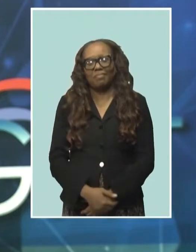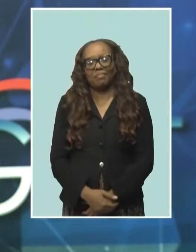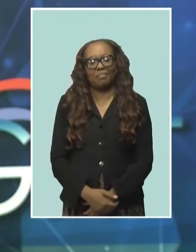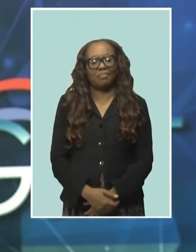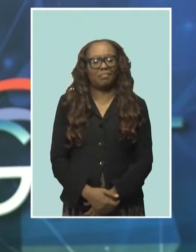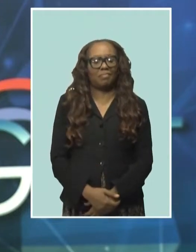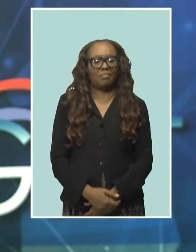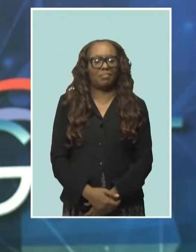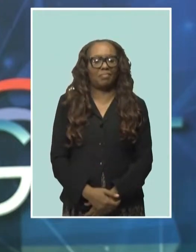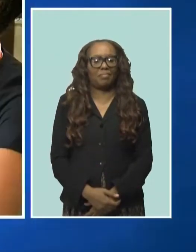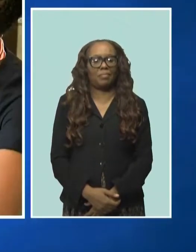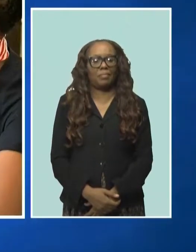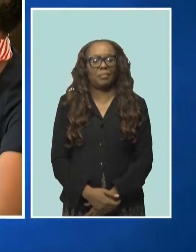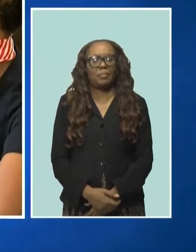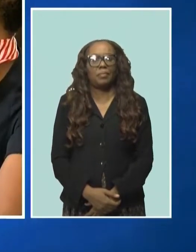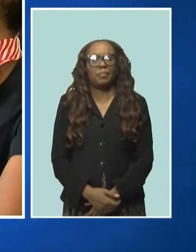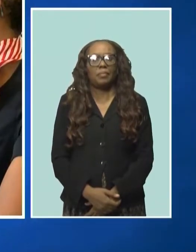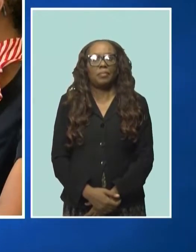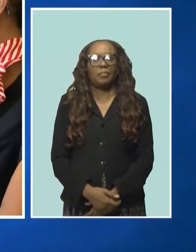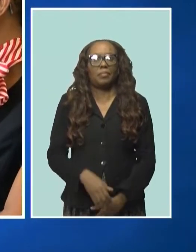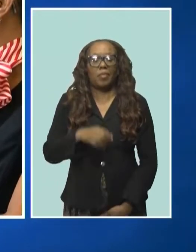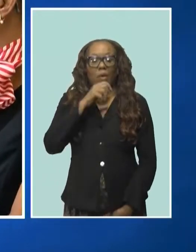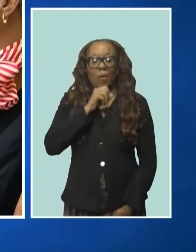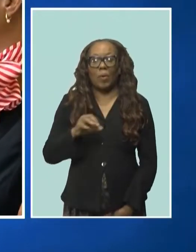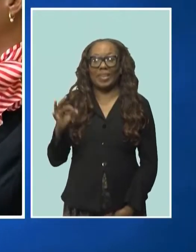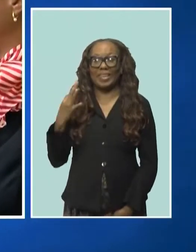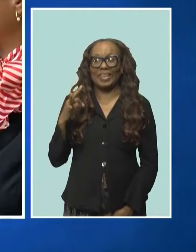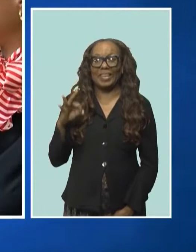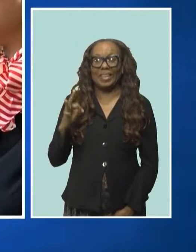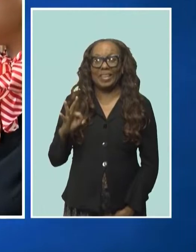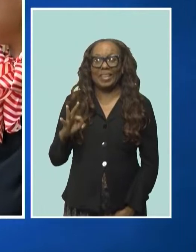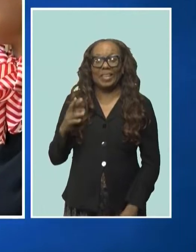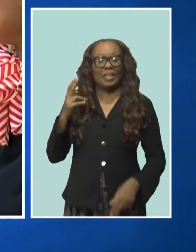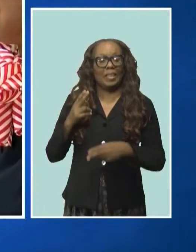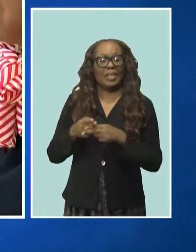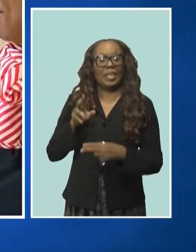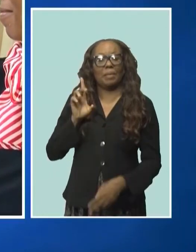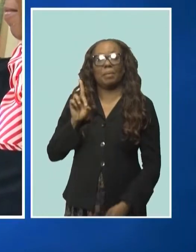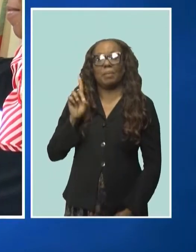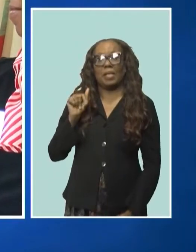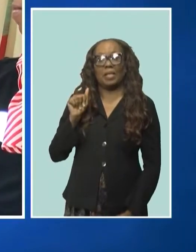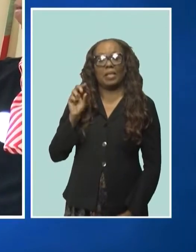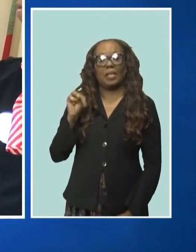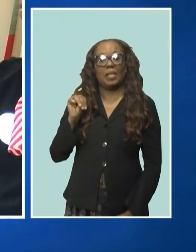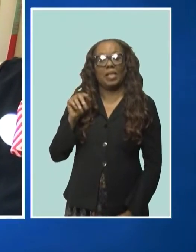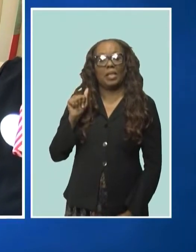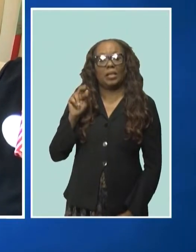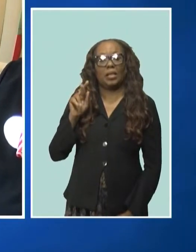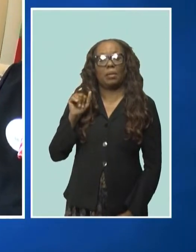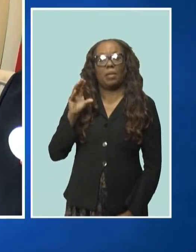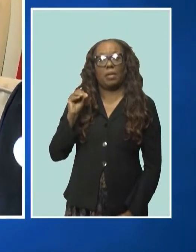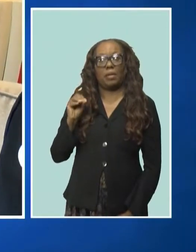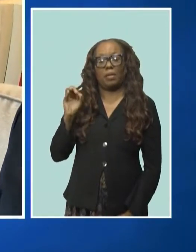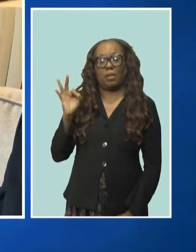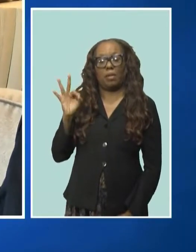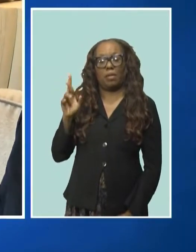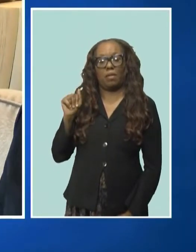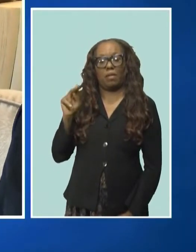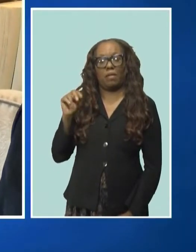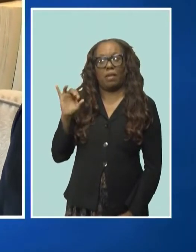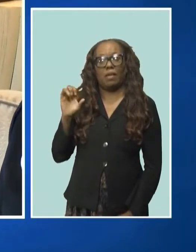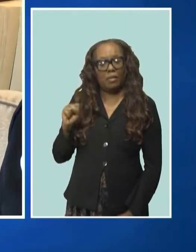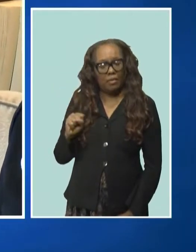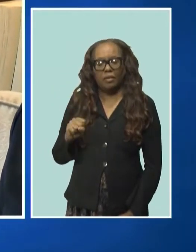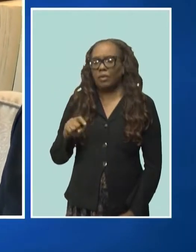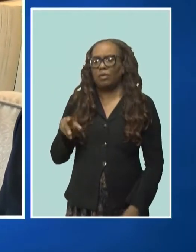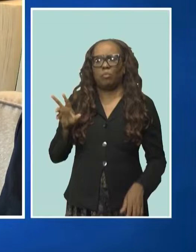job. At just 19 years old, Mario Francis has already left an indelible mark on his team members, hotel